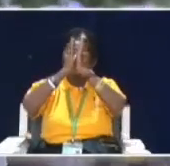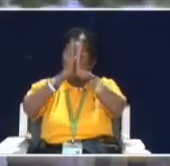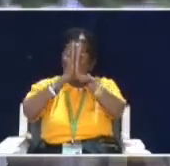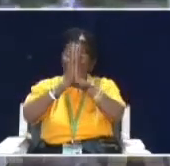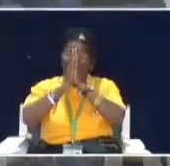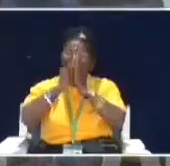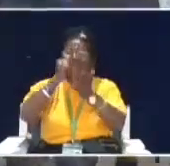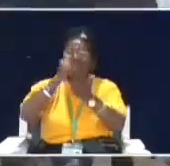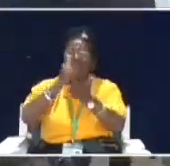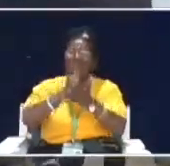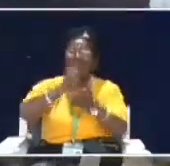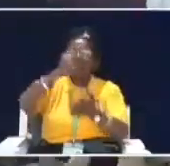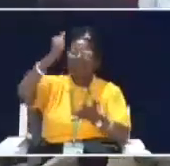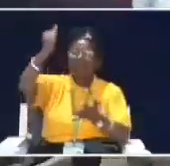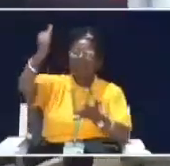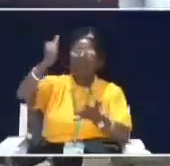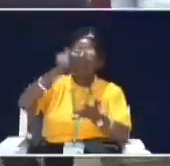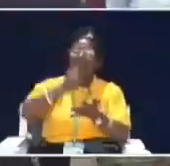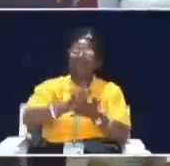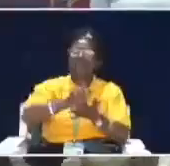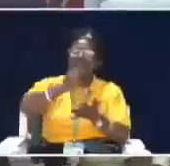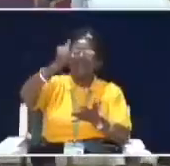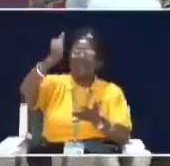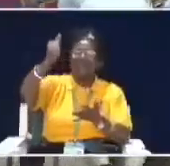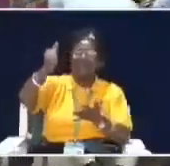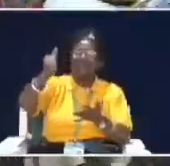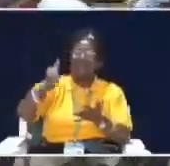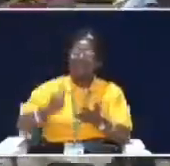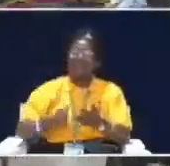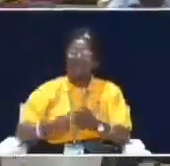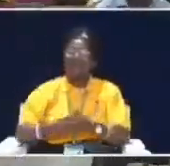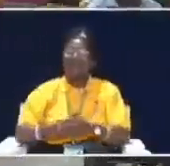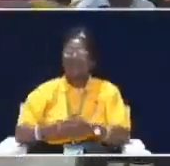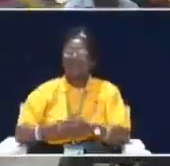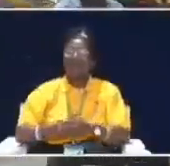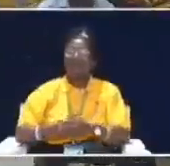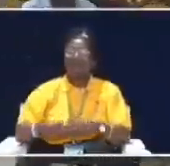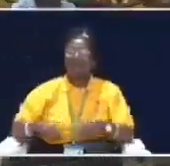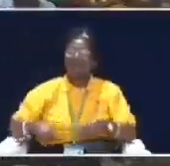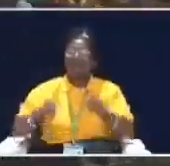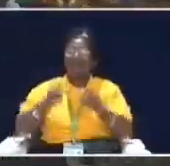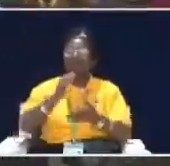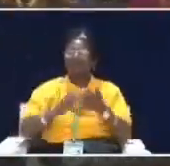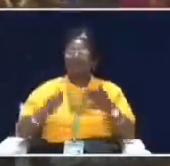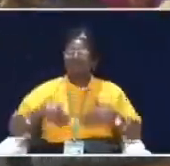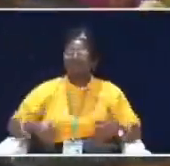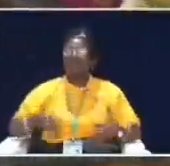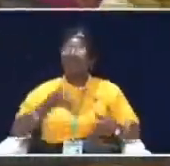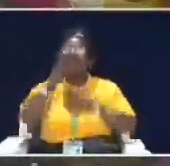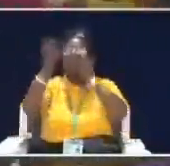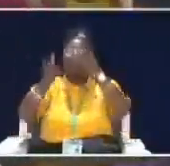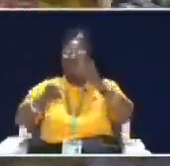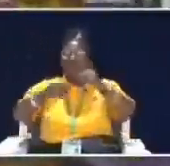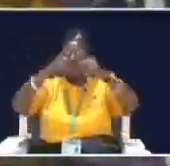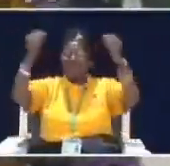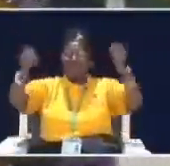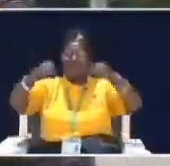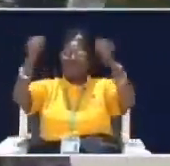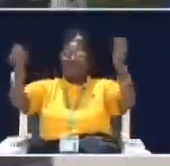prayed. Amen. Amen. Well, let somebody shout